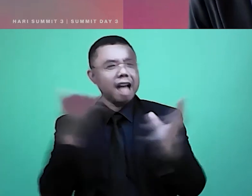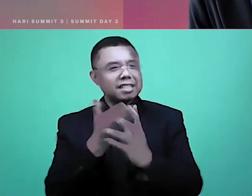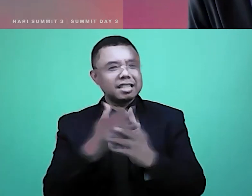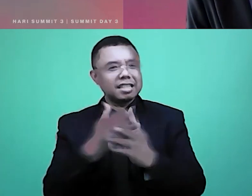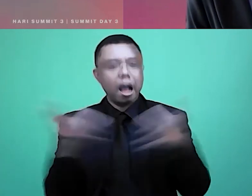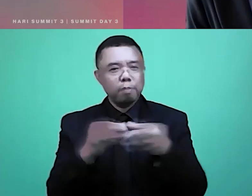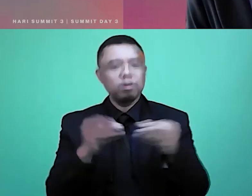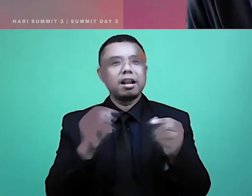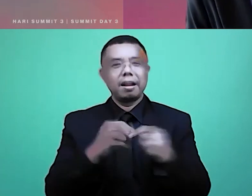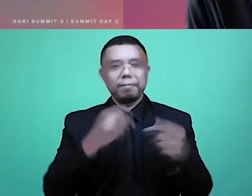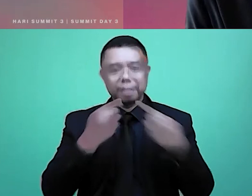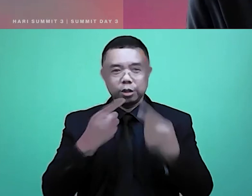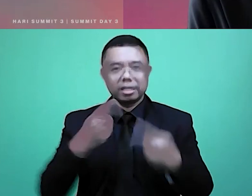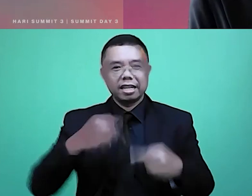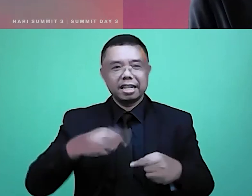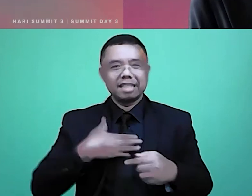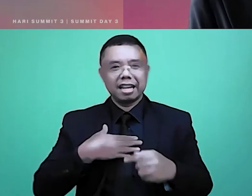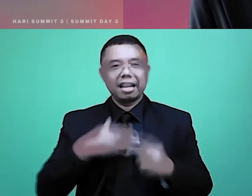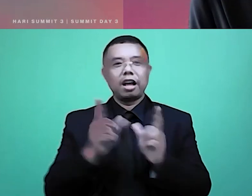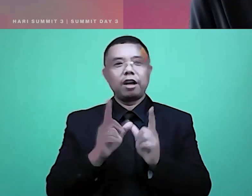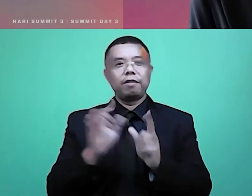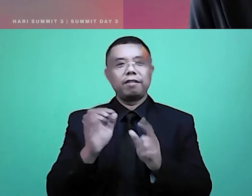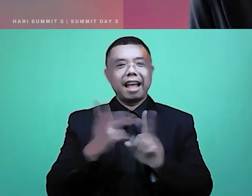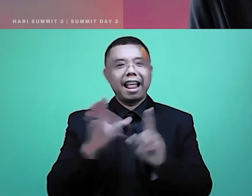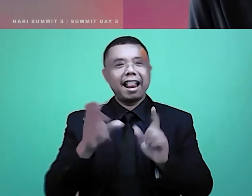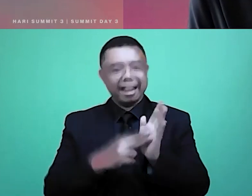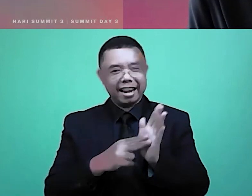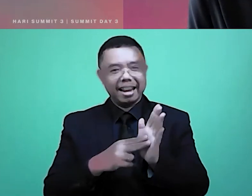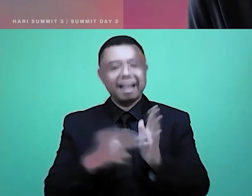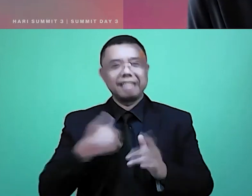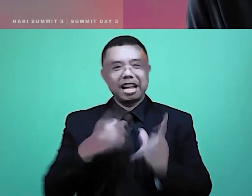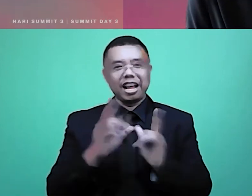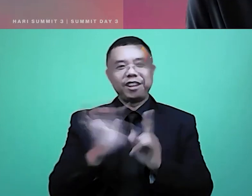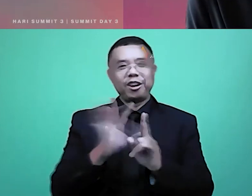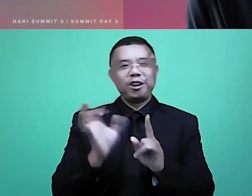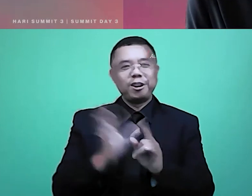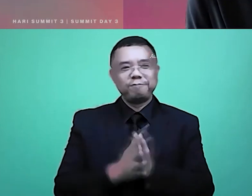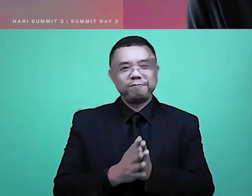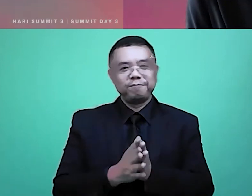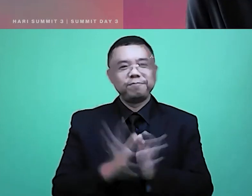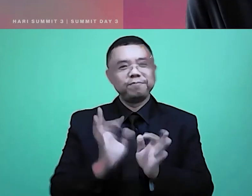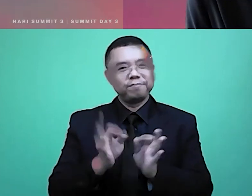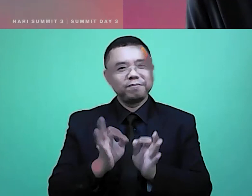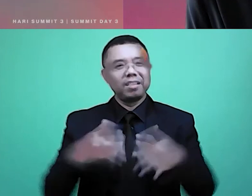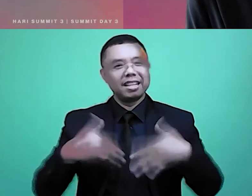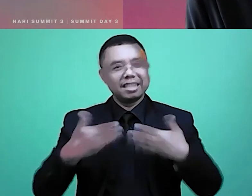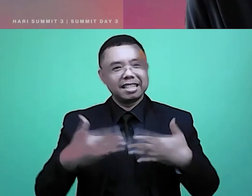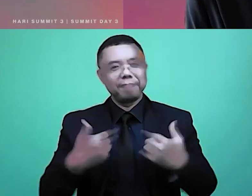the Australia-Indonesia Centre, and it's been a pleasure to be your moderator and host